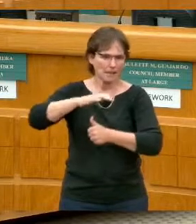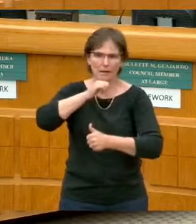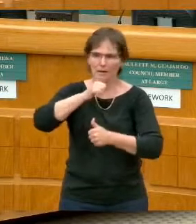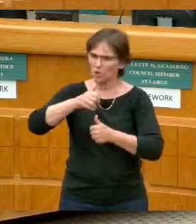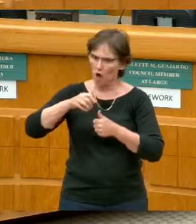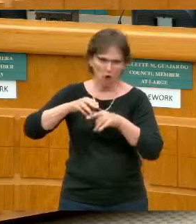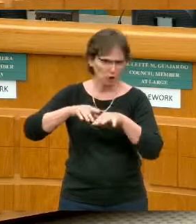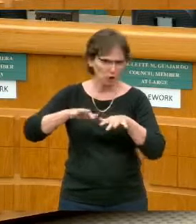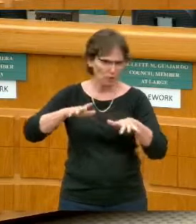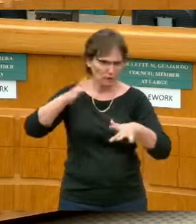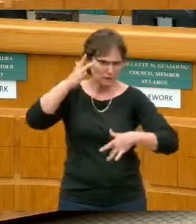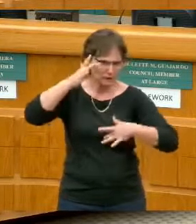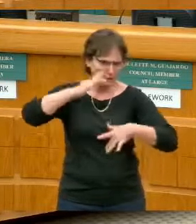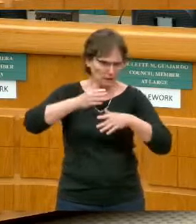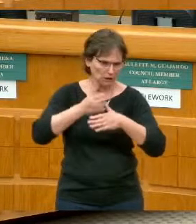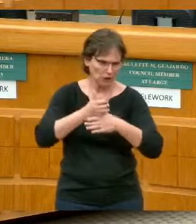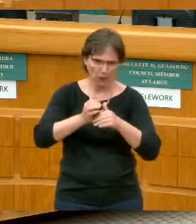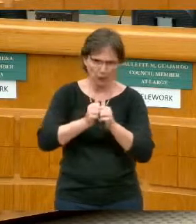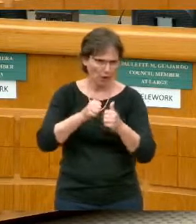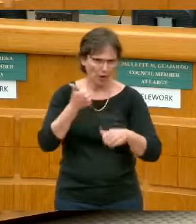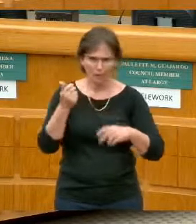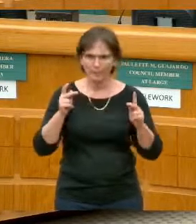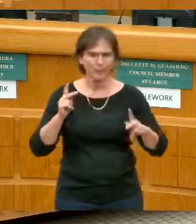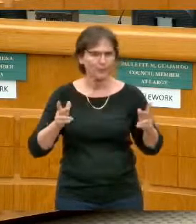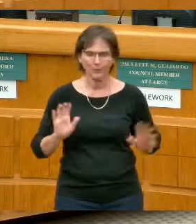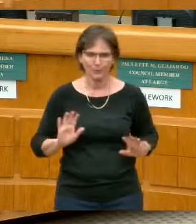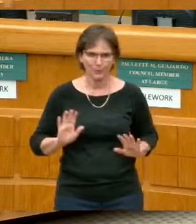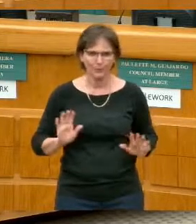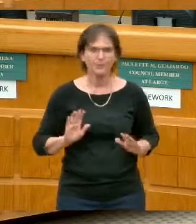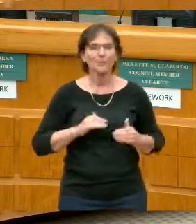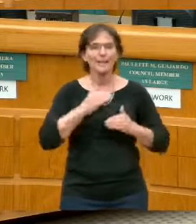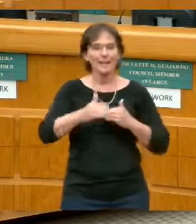deaths in another slide. Next slide, please.